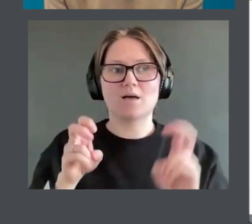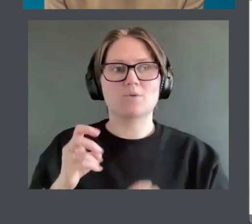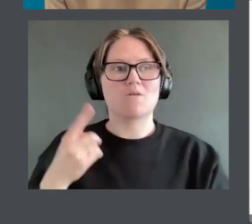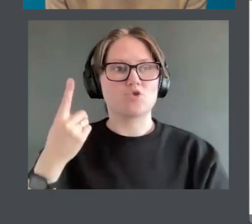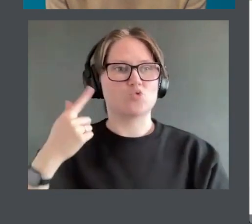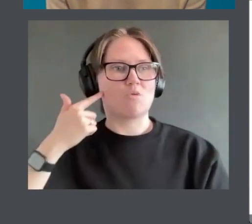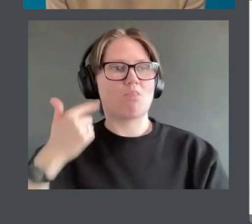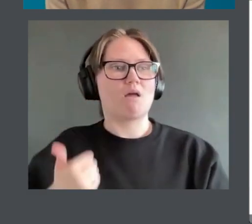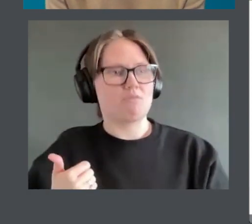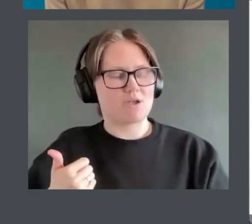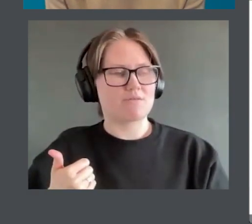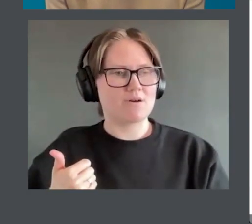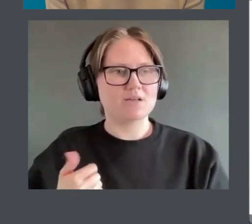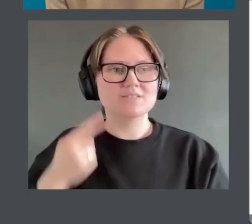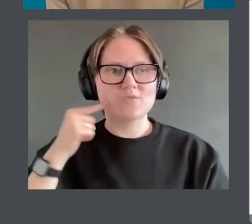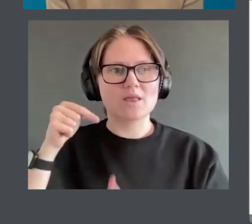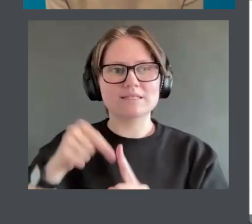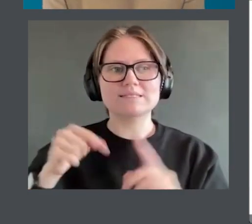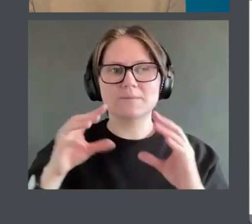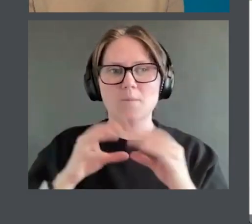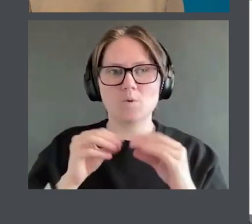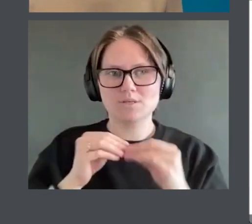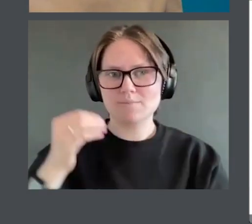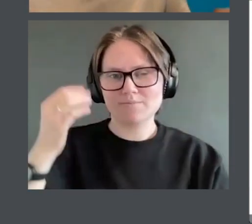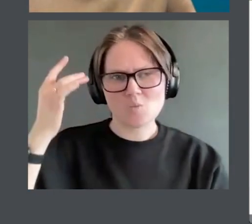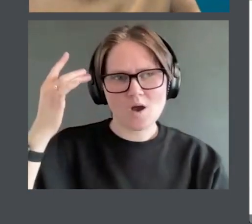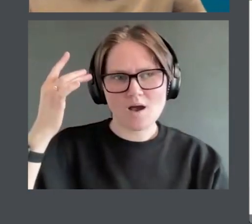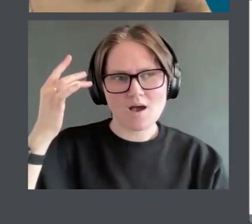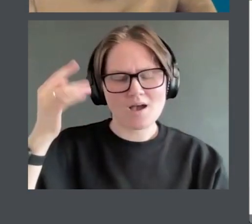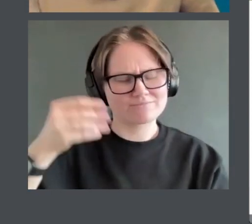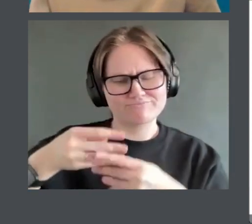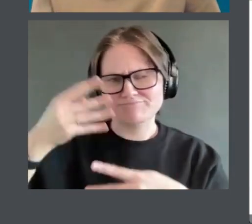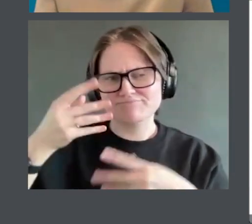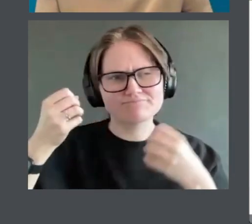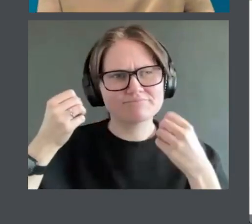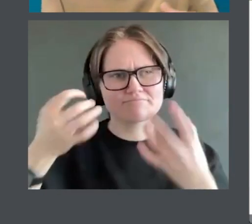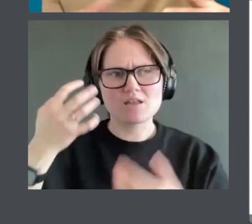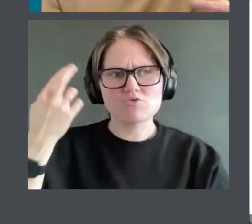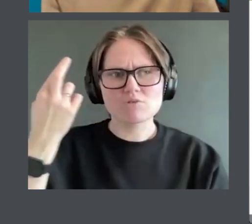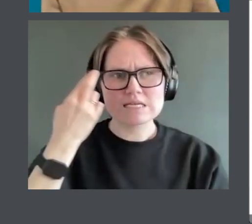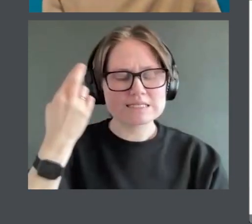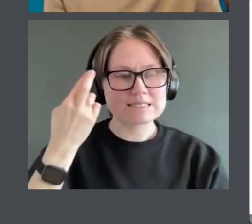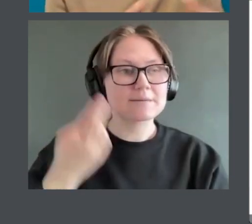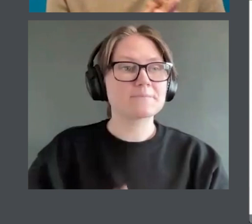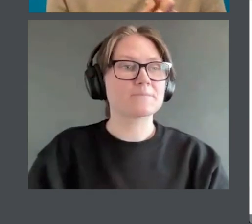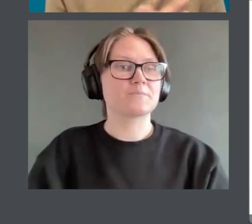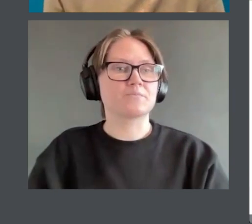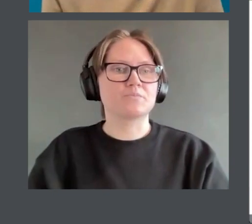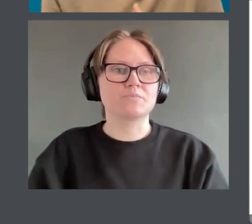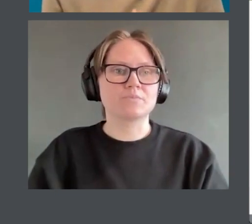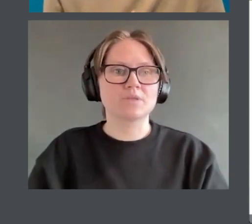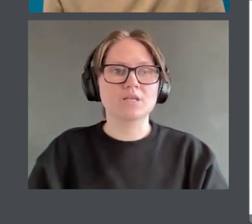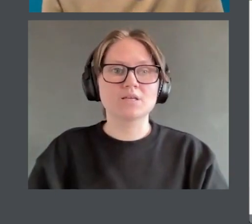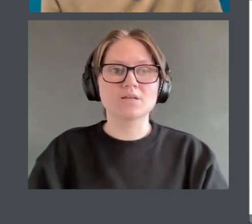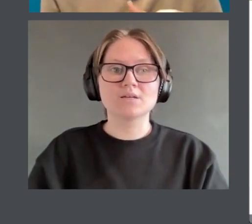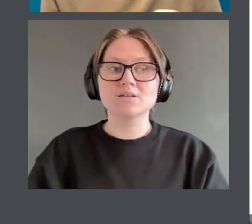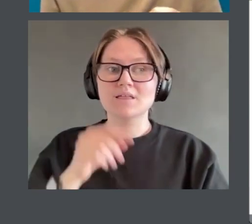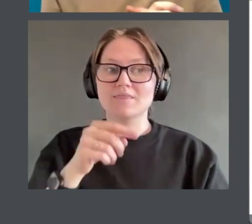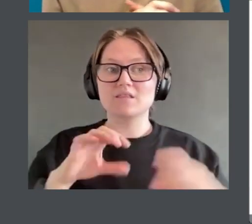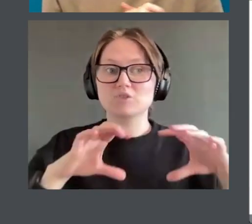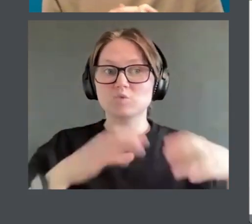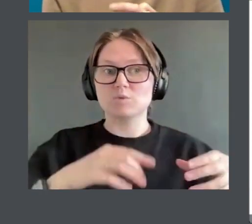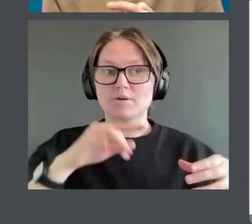loss for this symposium for a number of reasons, but this group of